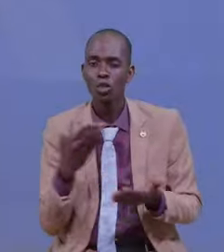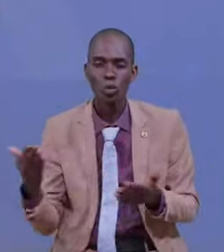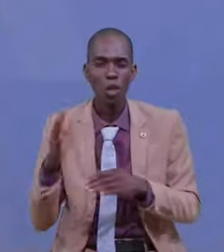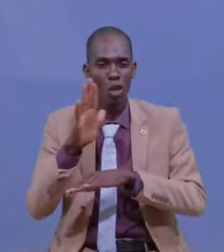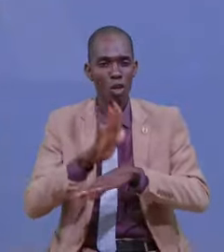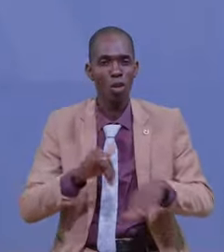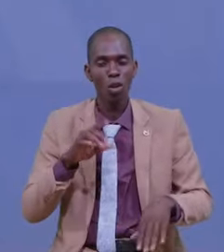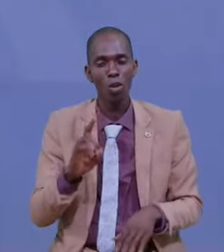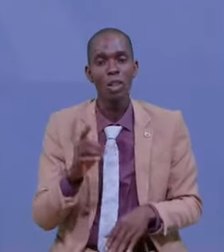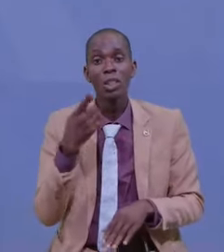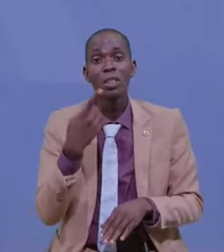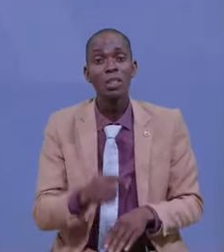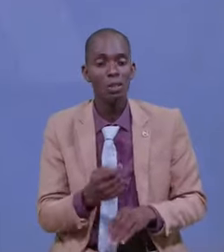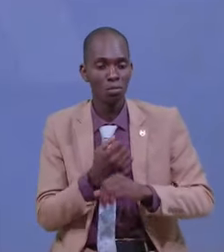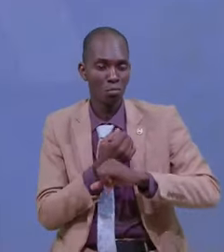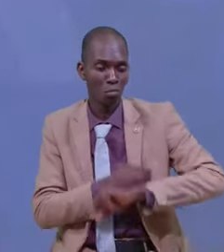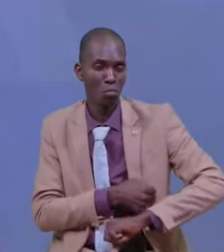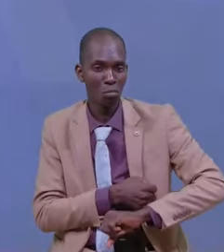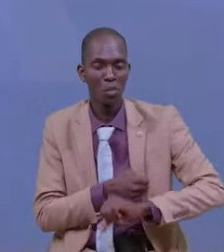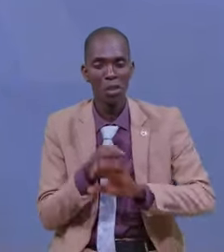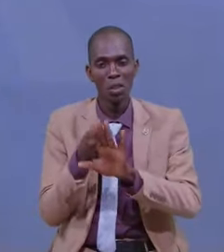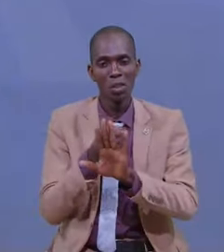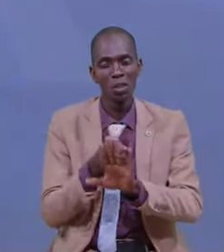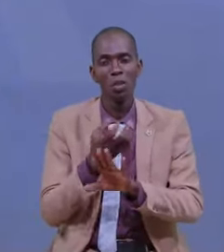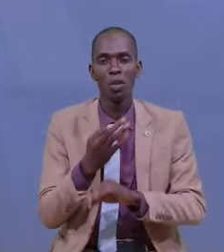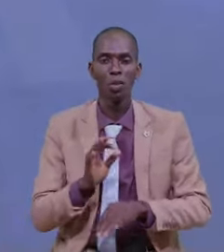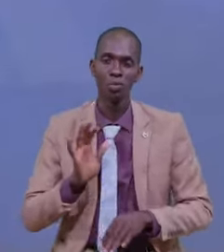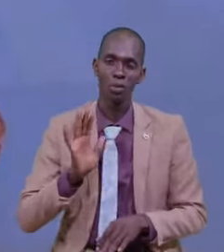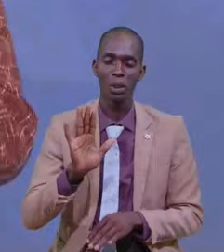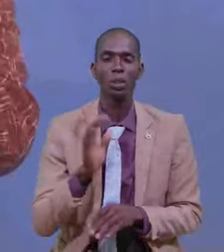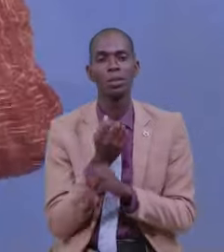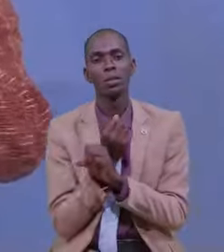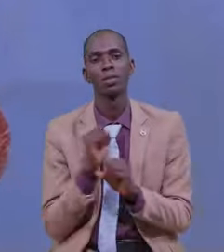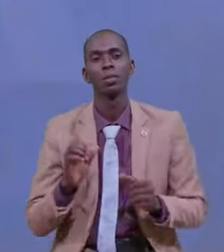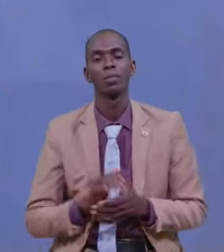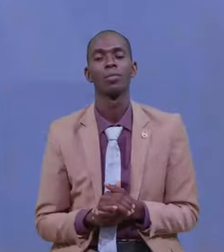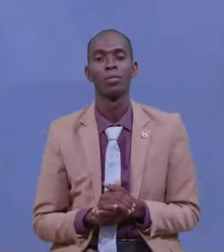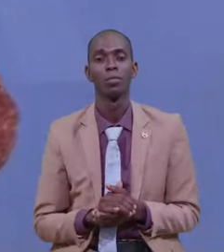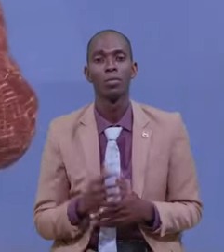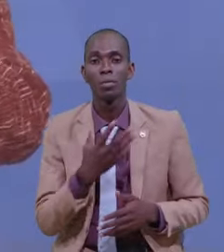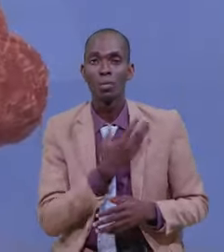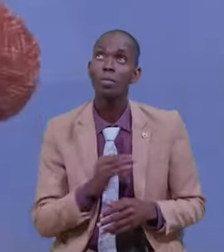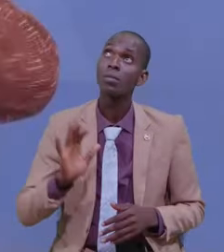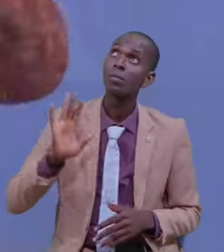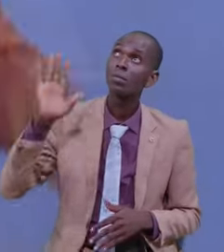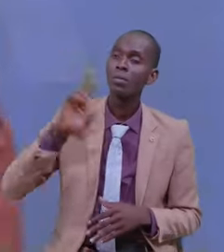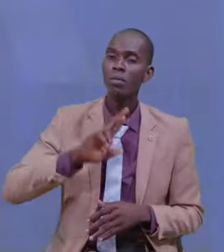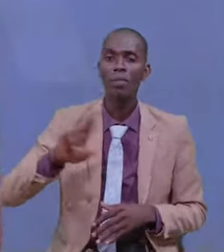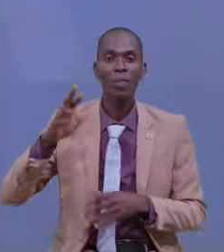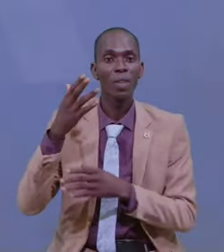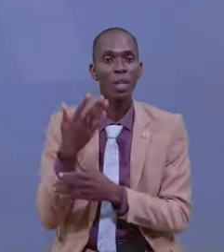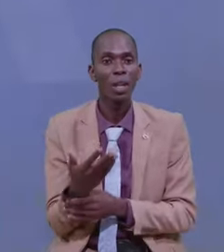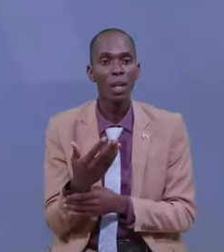the shield of thy salvation. I'll come back to that. And thy right hand has holding